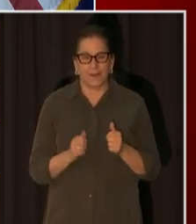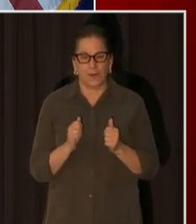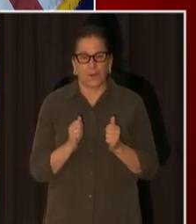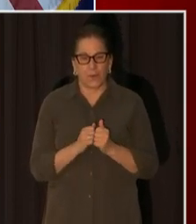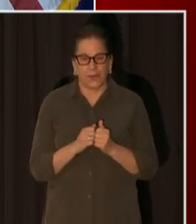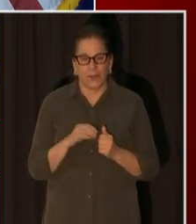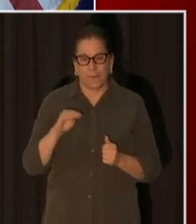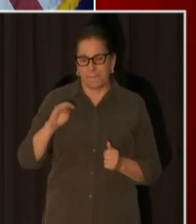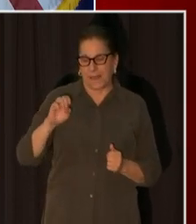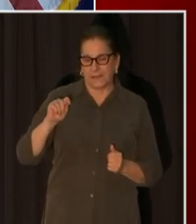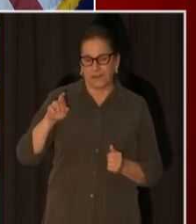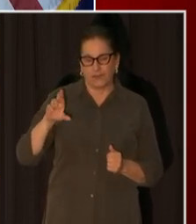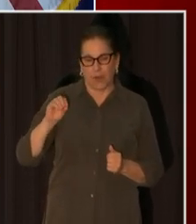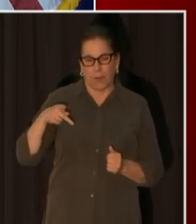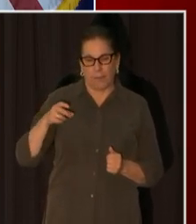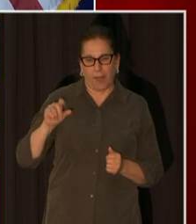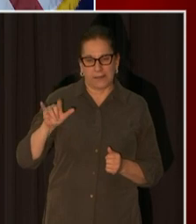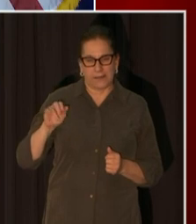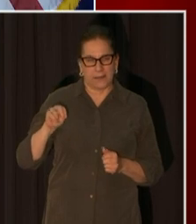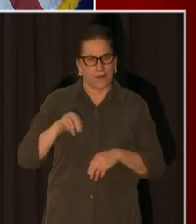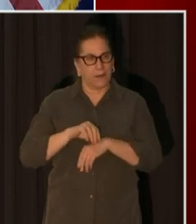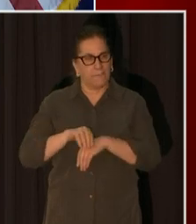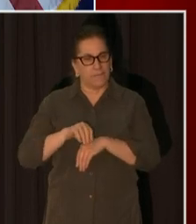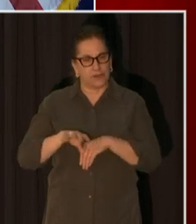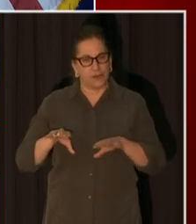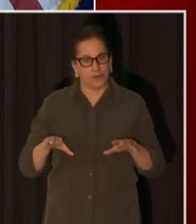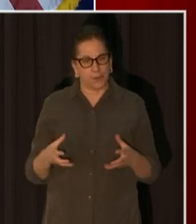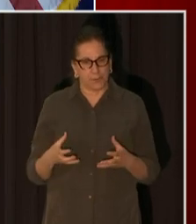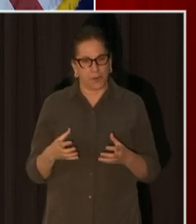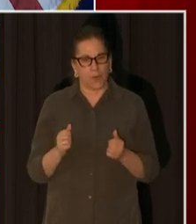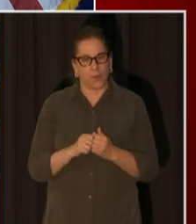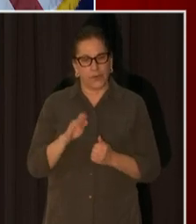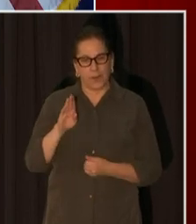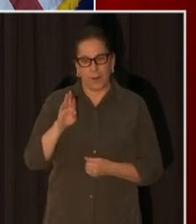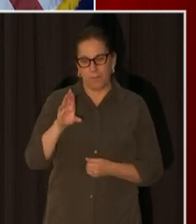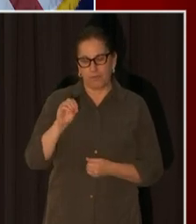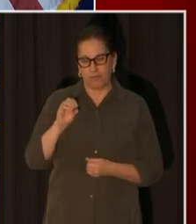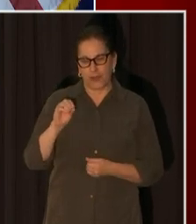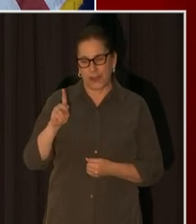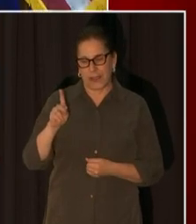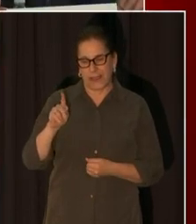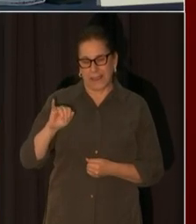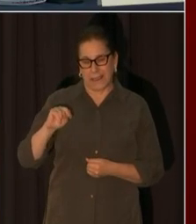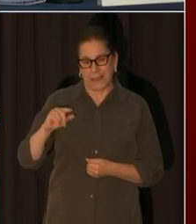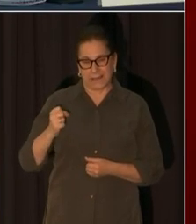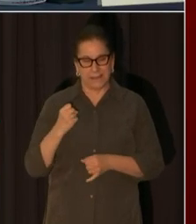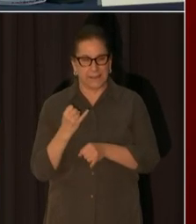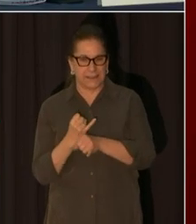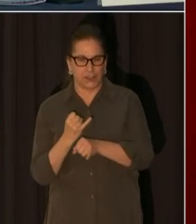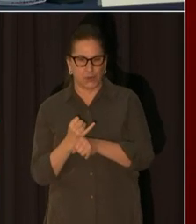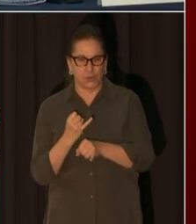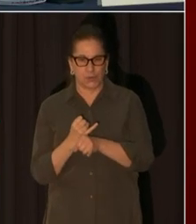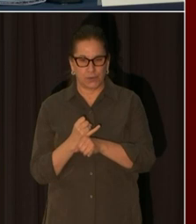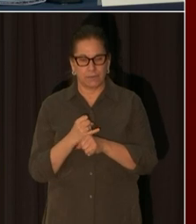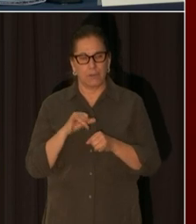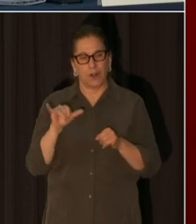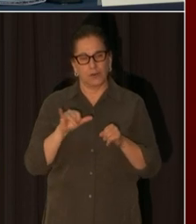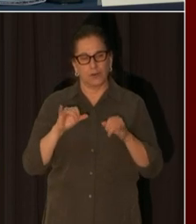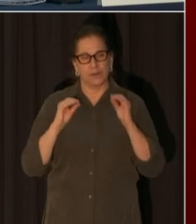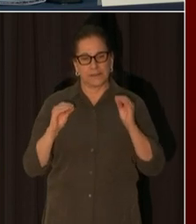a scholar in residence at American University, and a columnist for the Hechinger Report. Dr. Perry is an author of